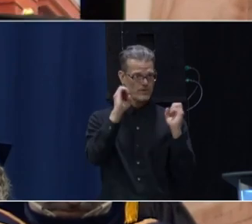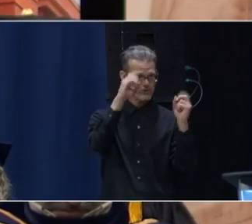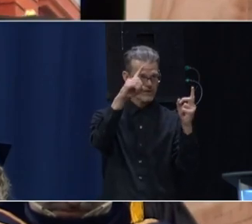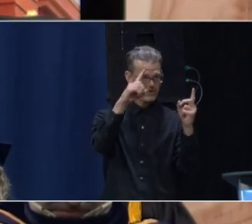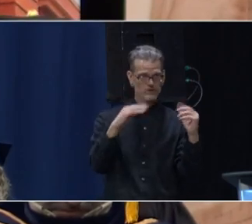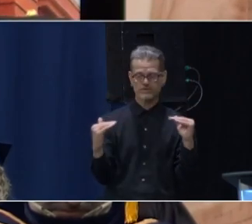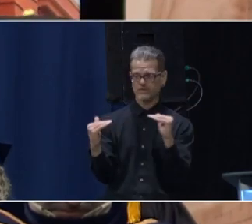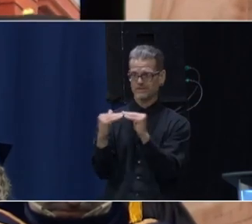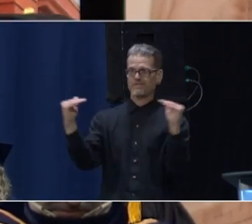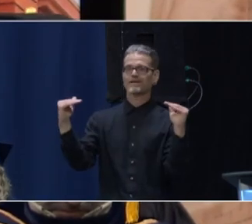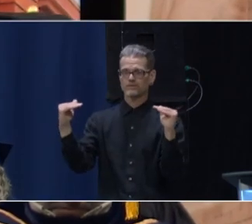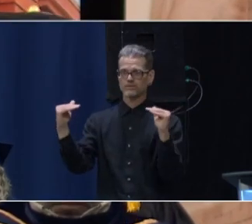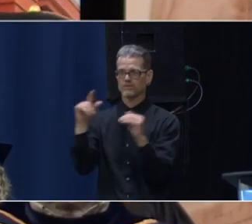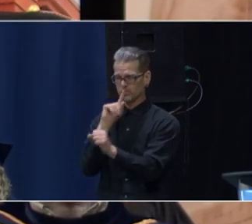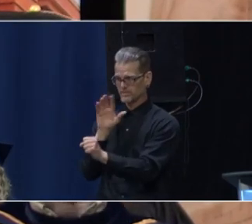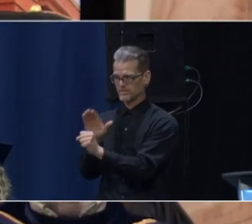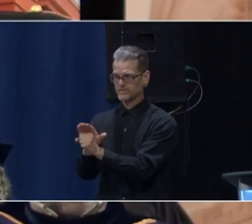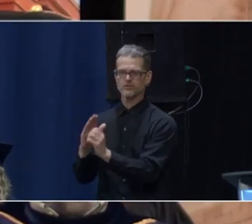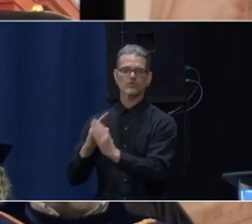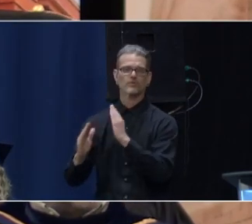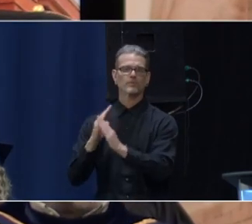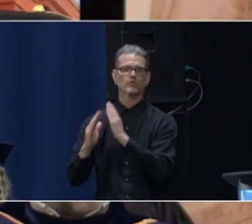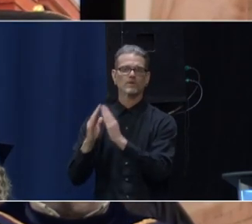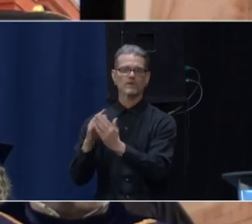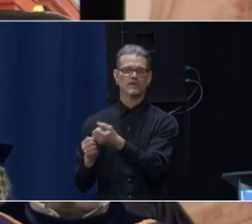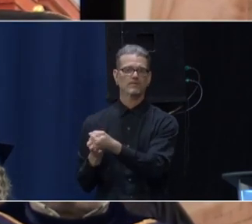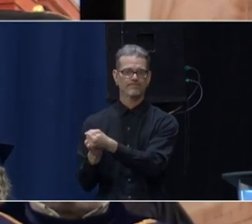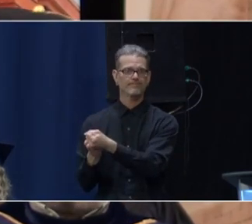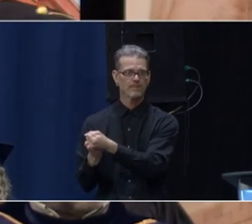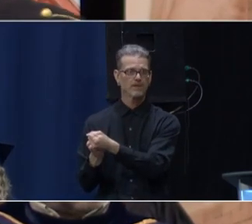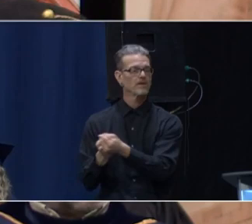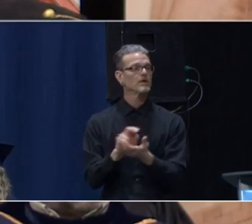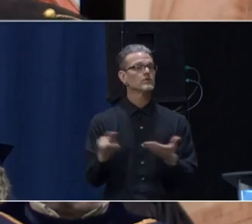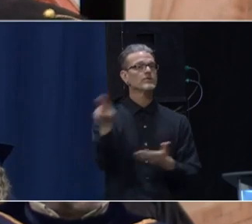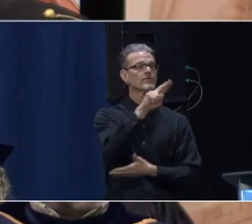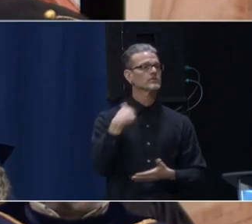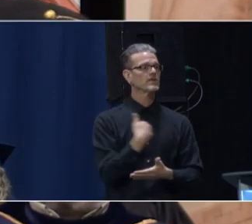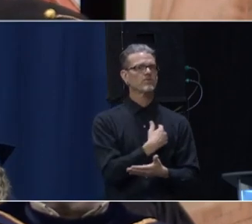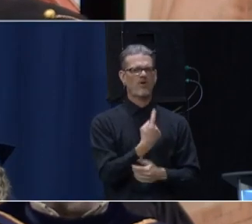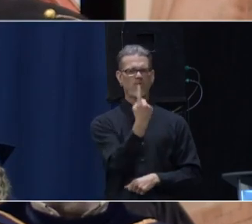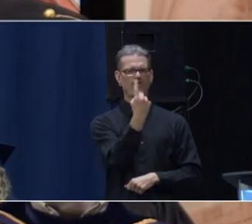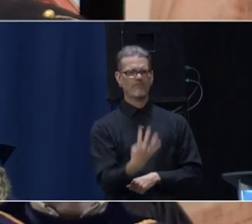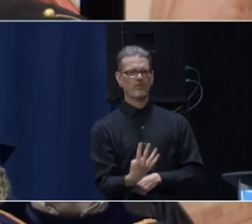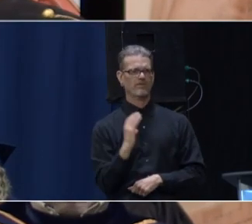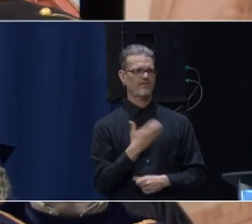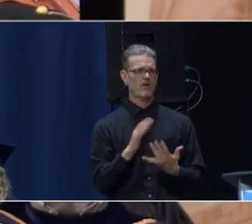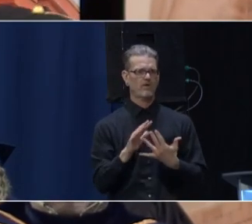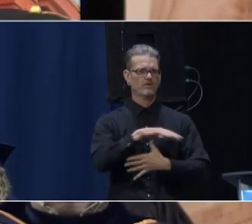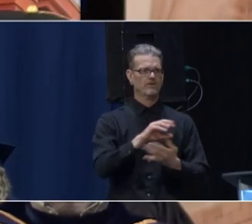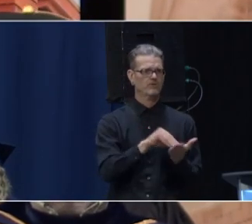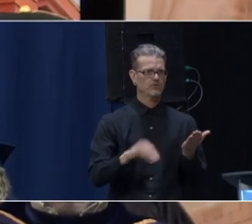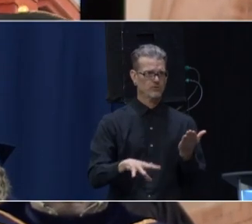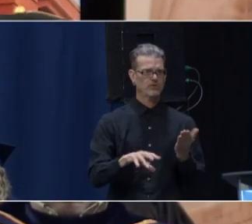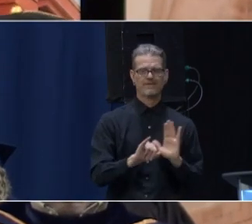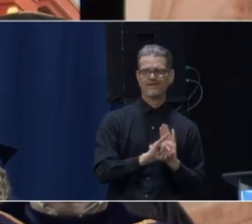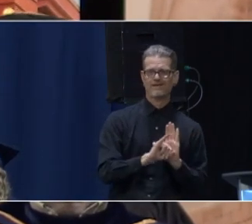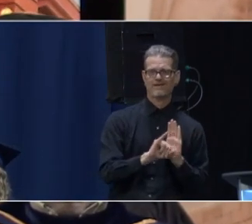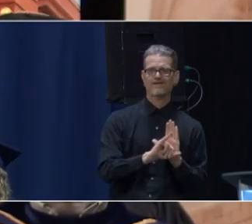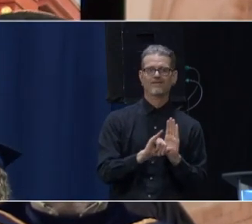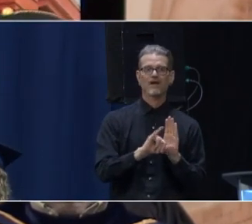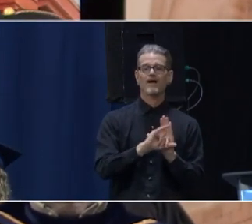by their commitment to community. As a university where nearly a quarter of our undergraduate students identify as